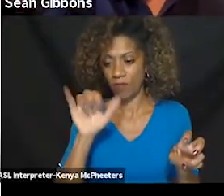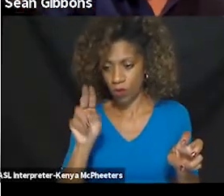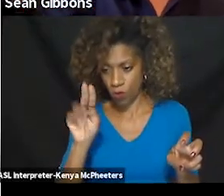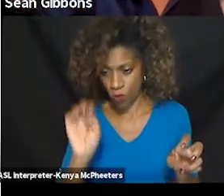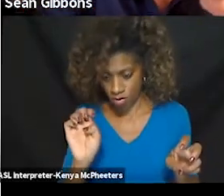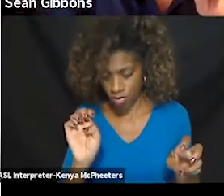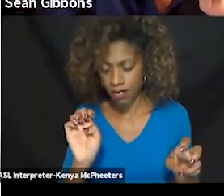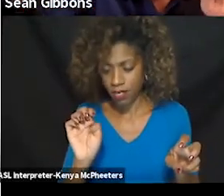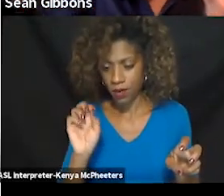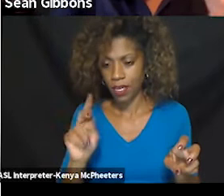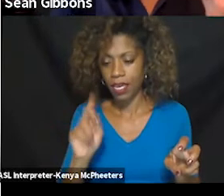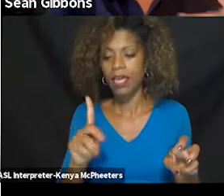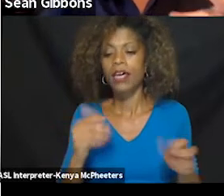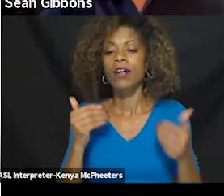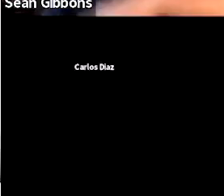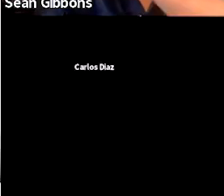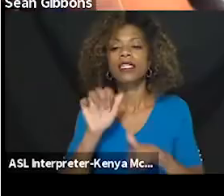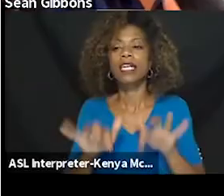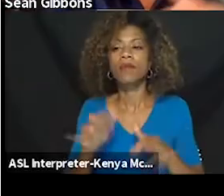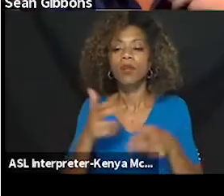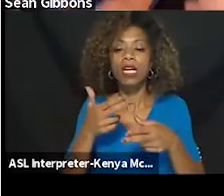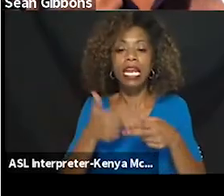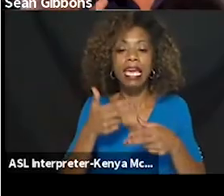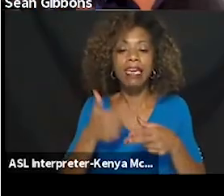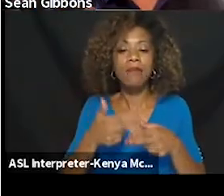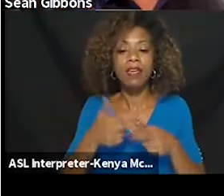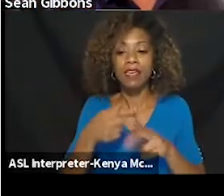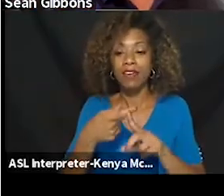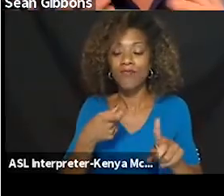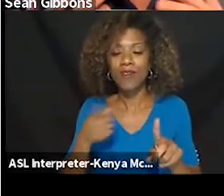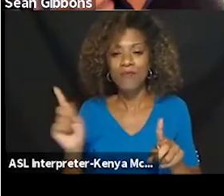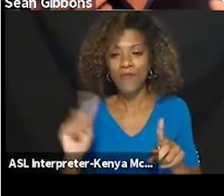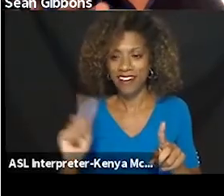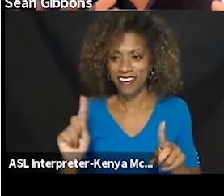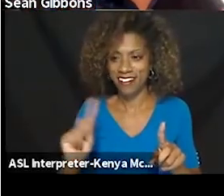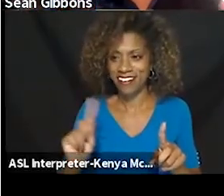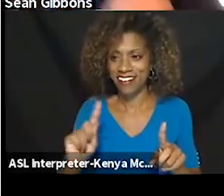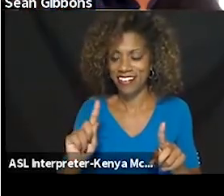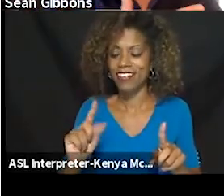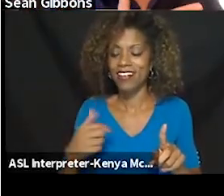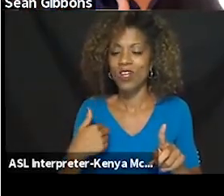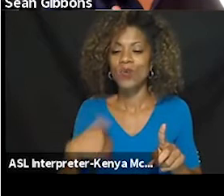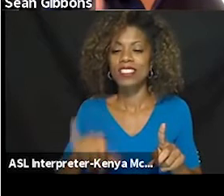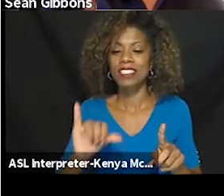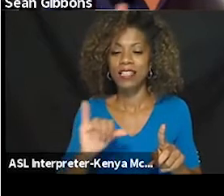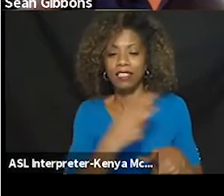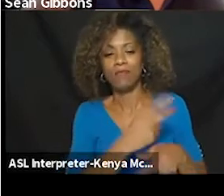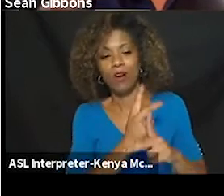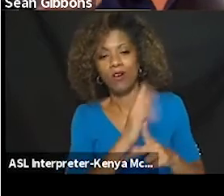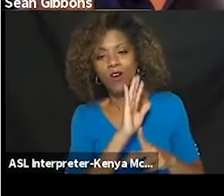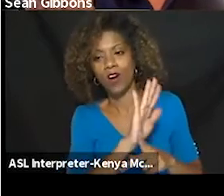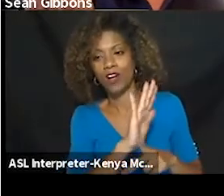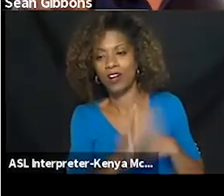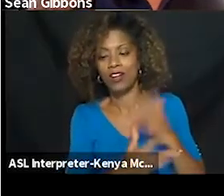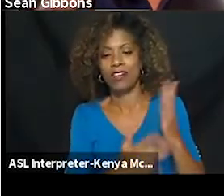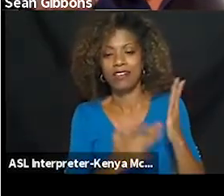your name, where you're coming in from, and then this idea that we continue to borrow from Professor Brene Brown down at the University of Houston. And that's that